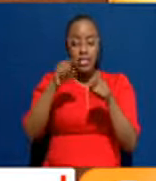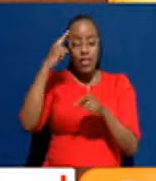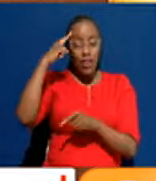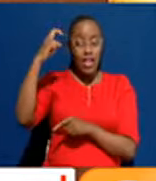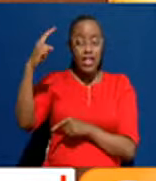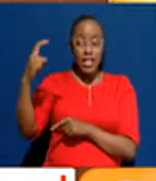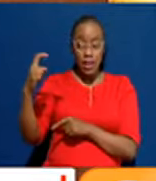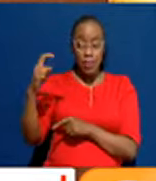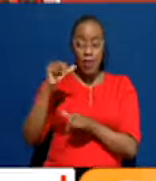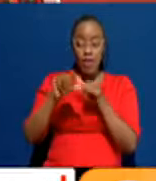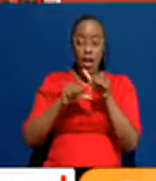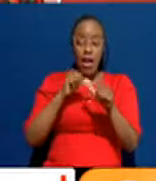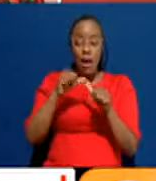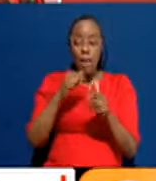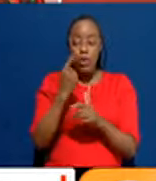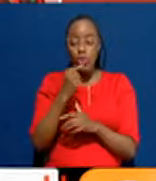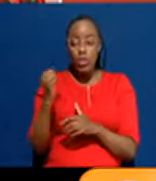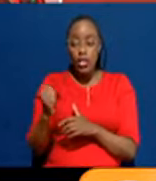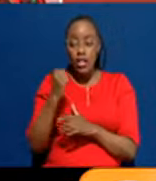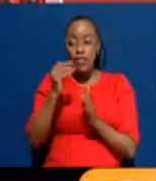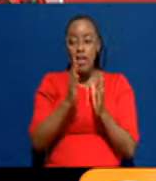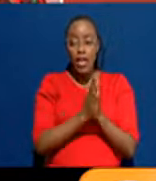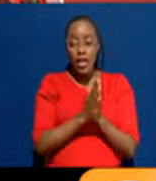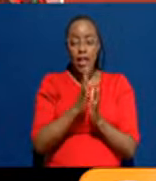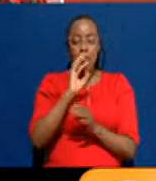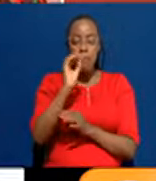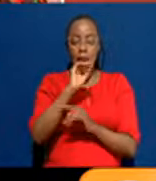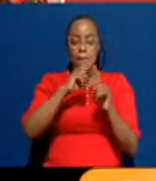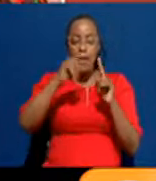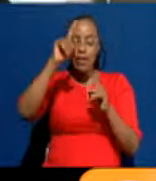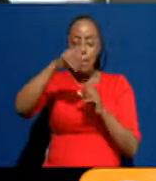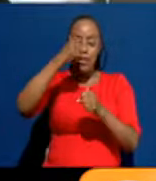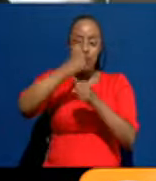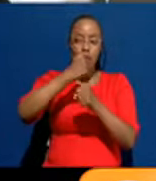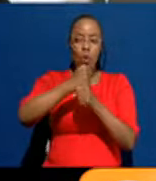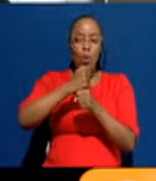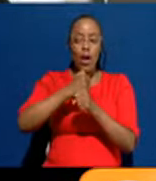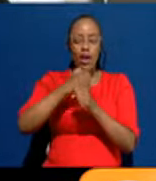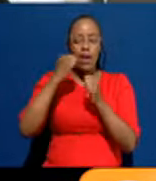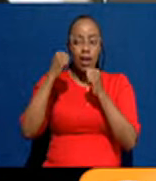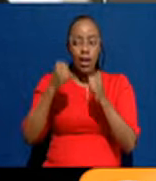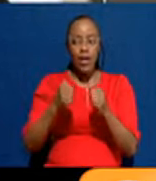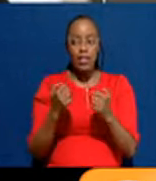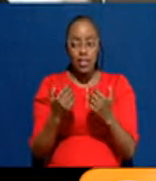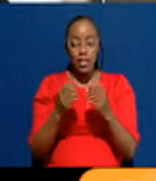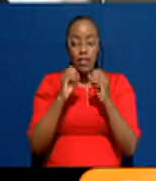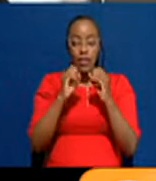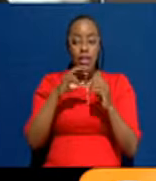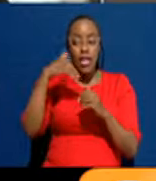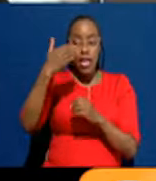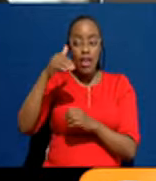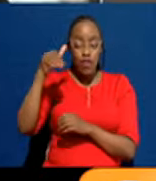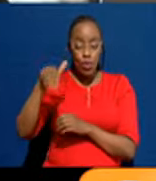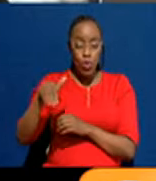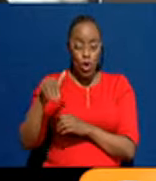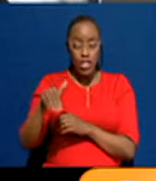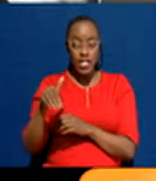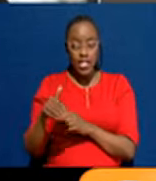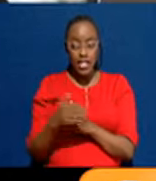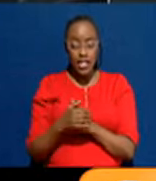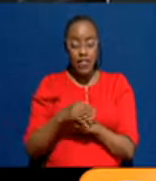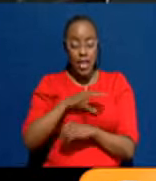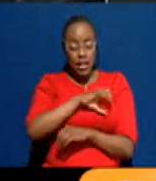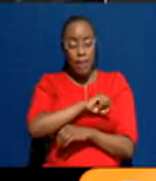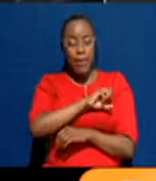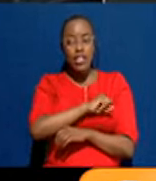of kitanda tuna kuamuka na kukimbia kesho. You have to work hard every morning. And then kuwa